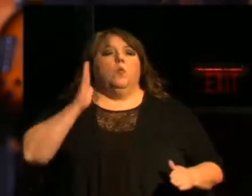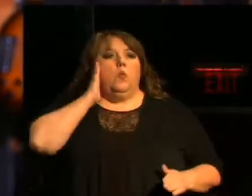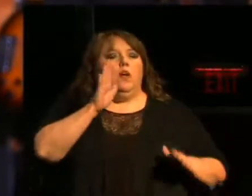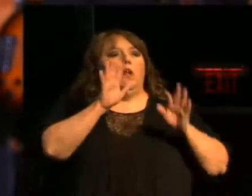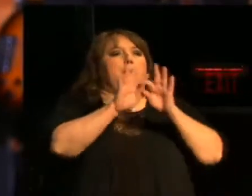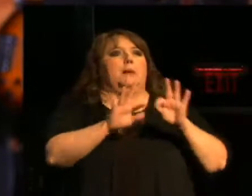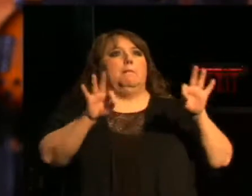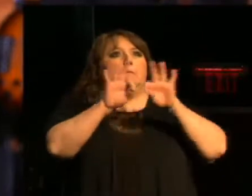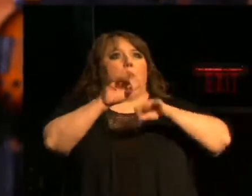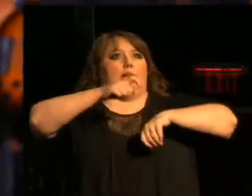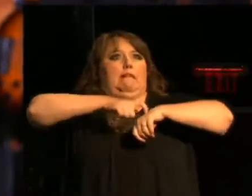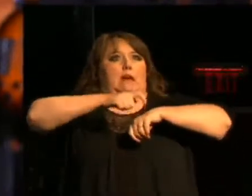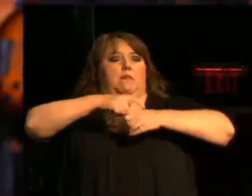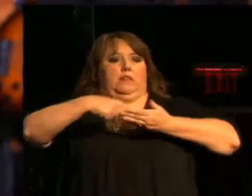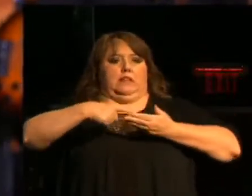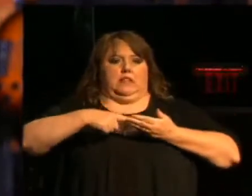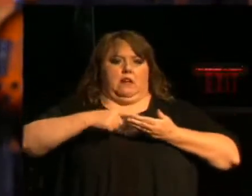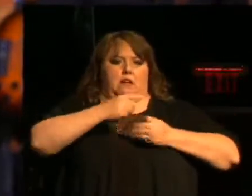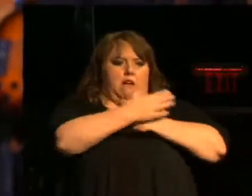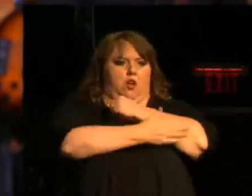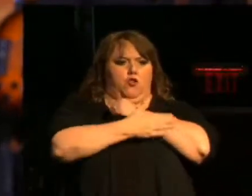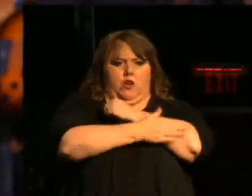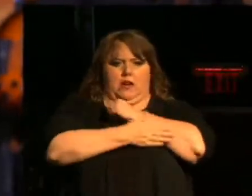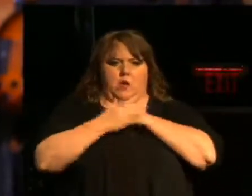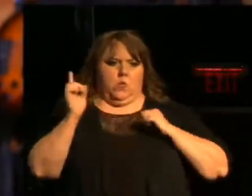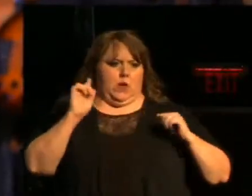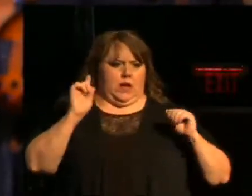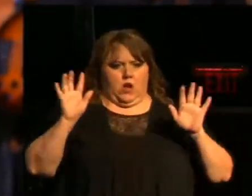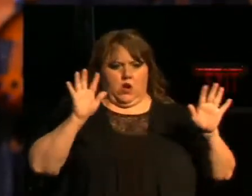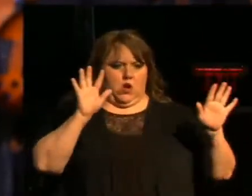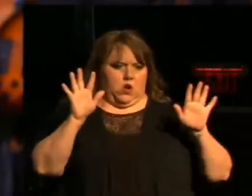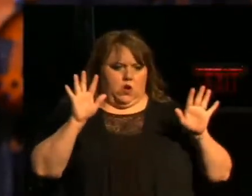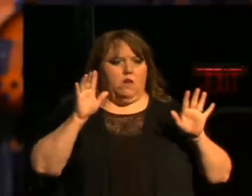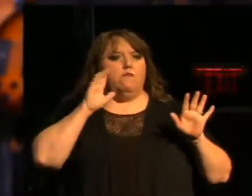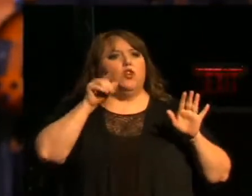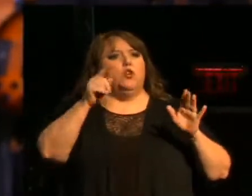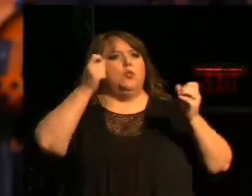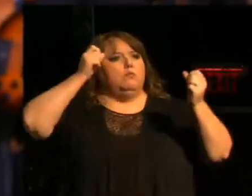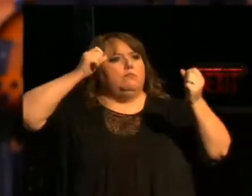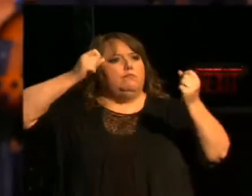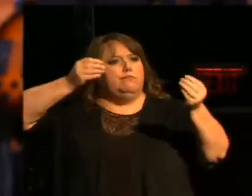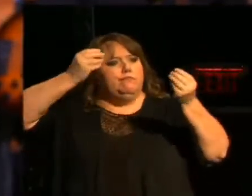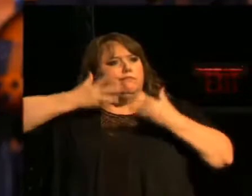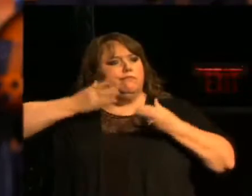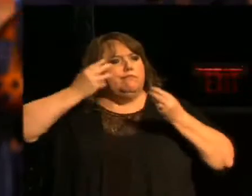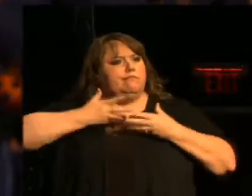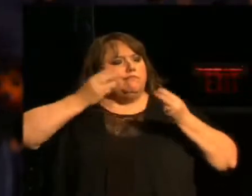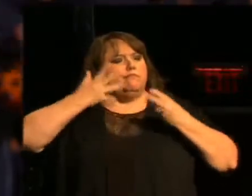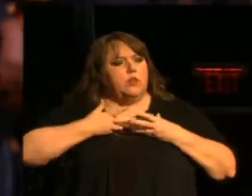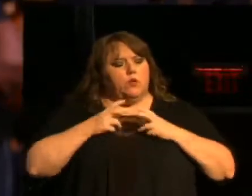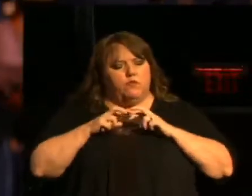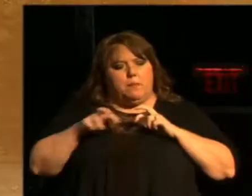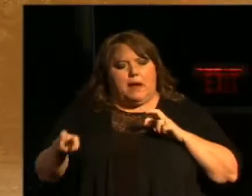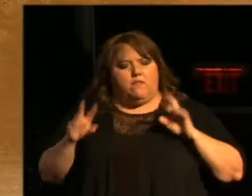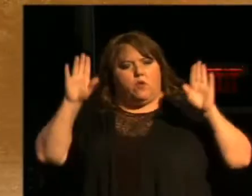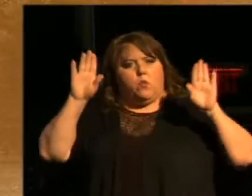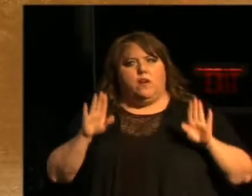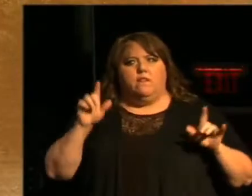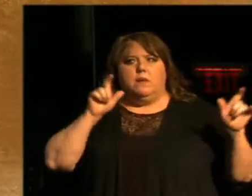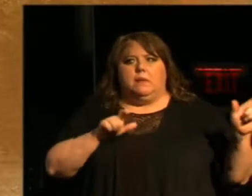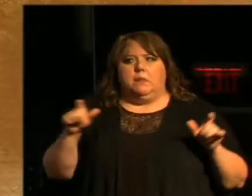Sometimes lately you've probably felt like He is, and sometimes recently you felt like, God, where are you in the mix of this